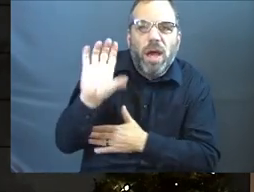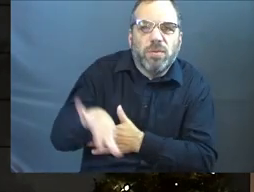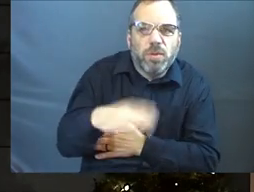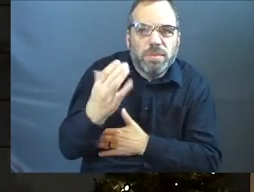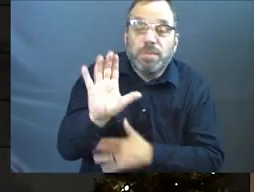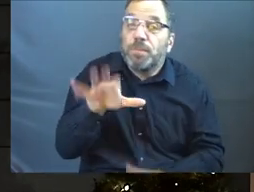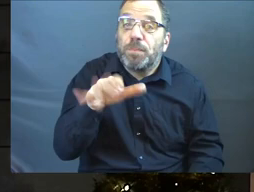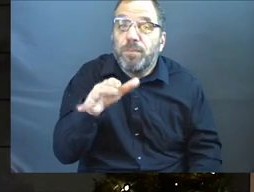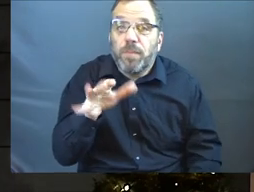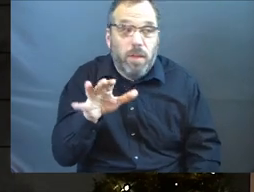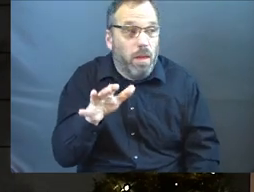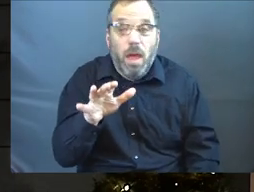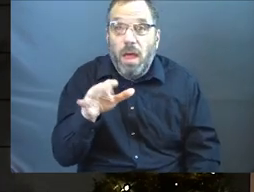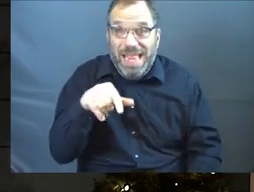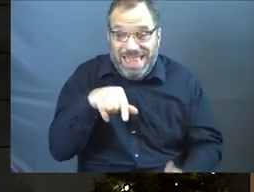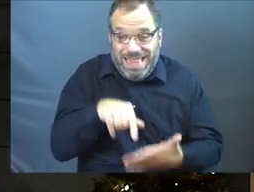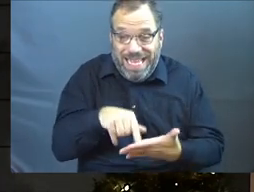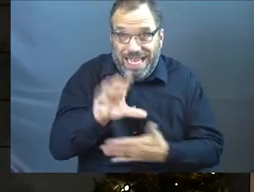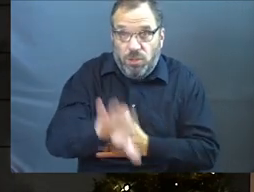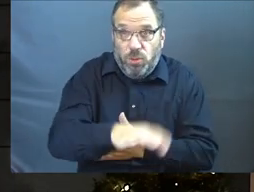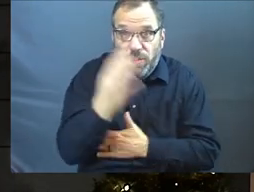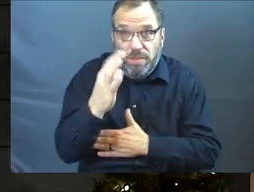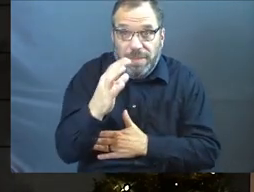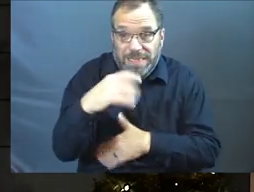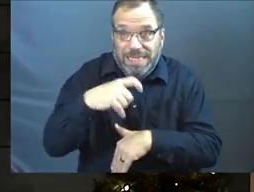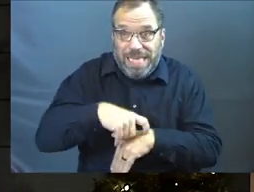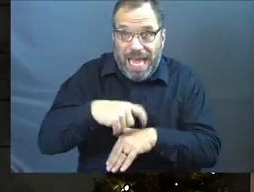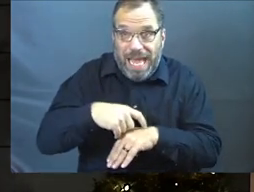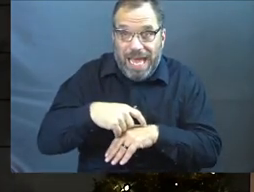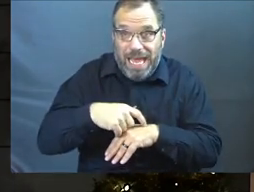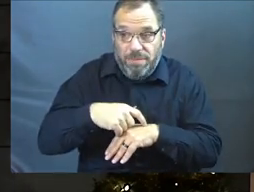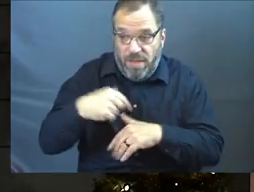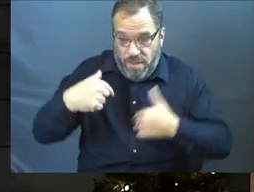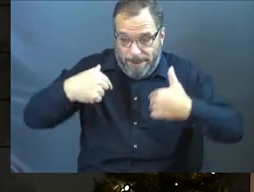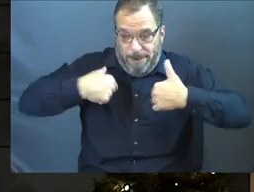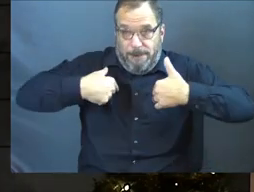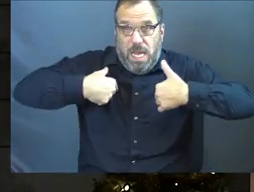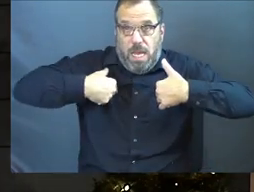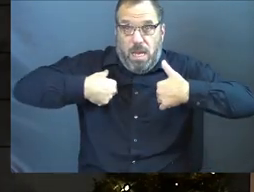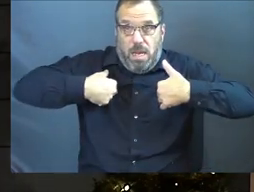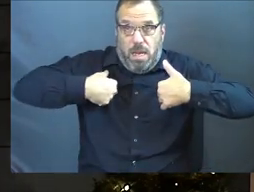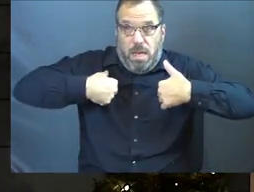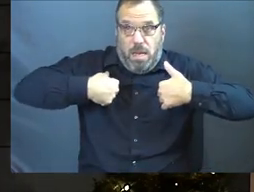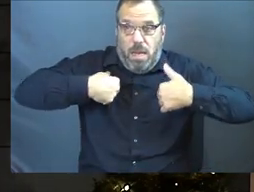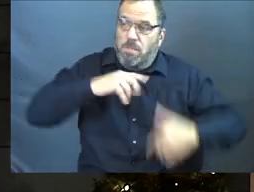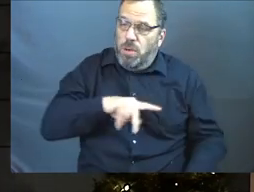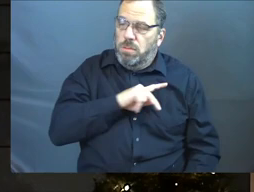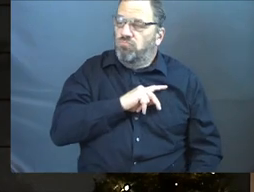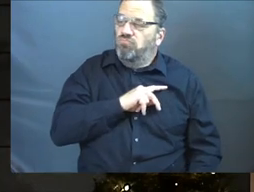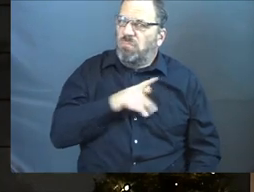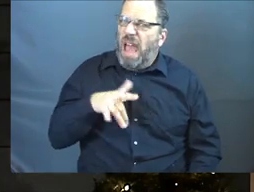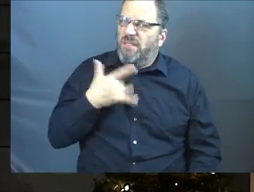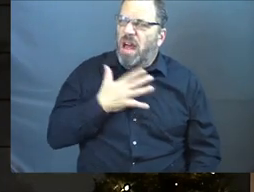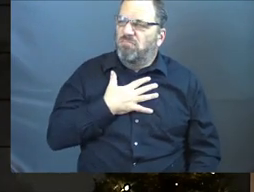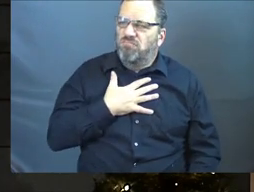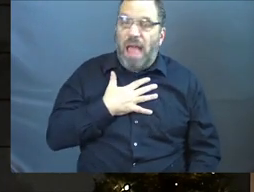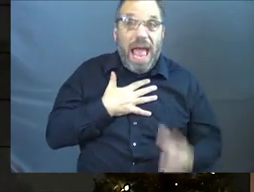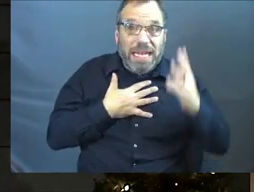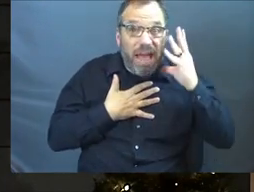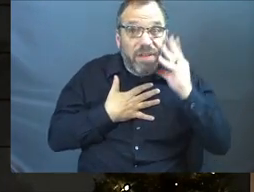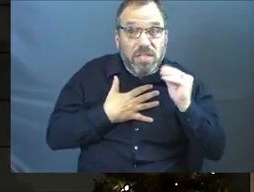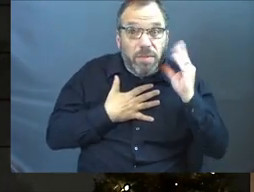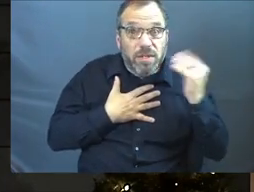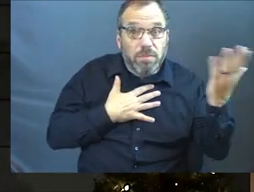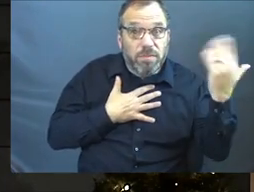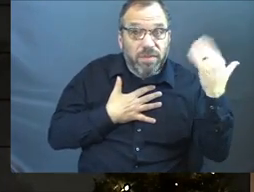know about you guys, but throughout this Christmas season so far, for me personally, I feel like sometimes, and I've experienced this in the